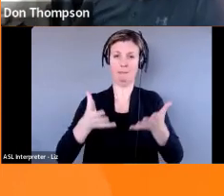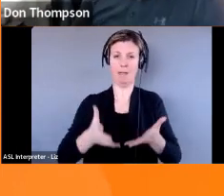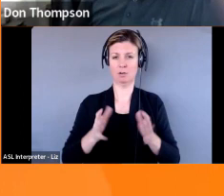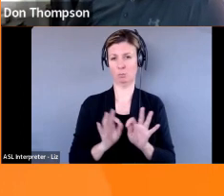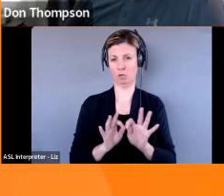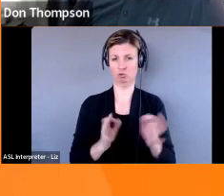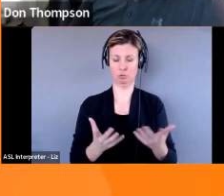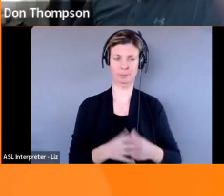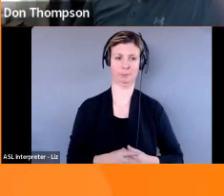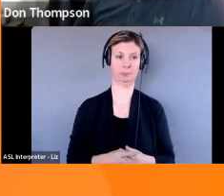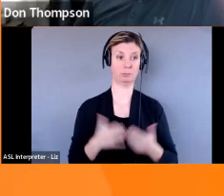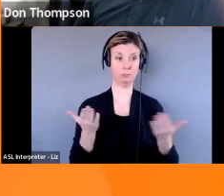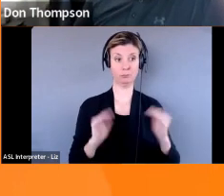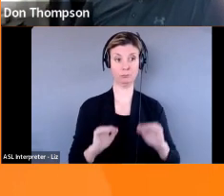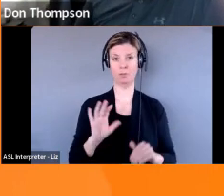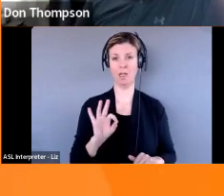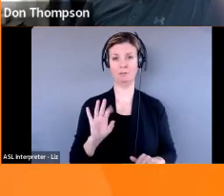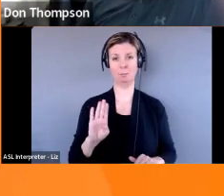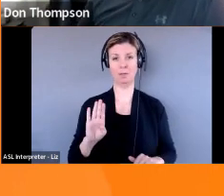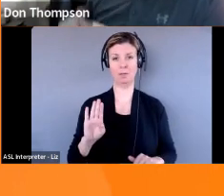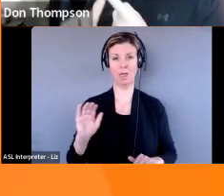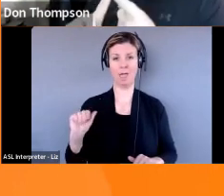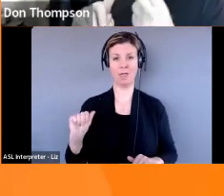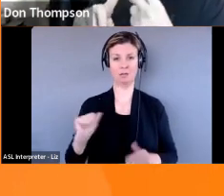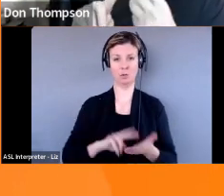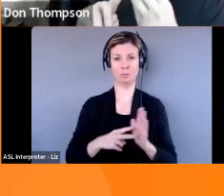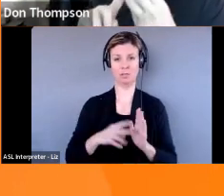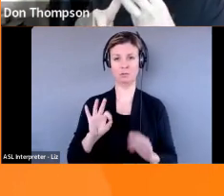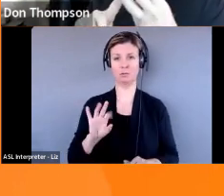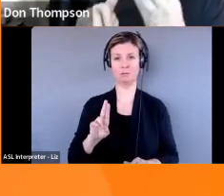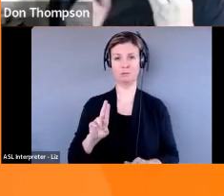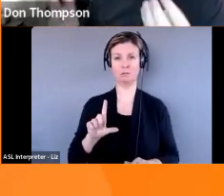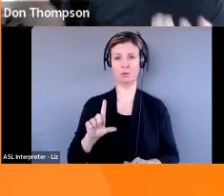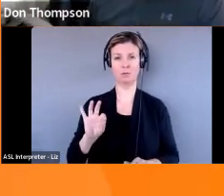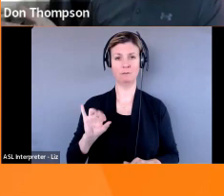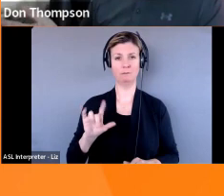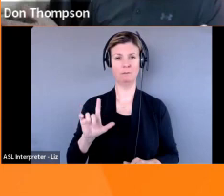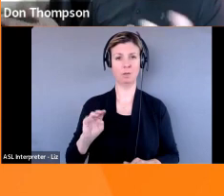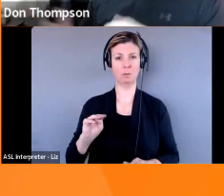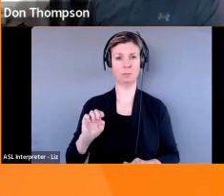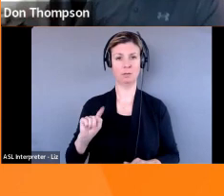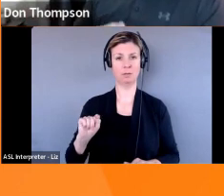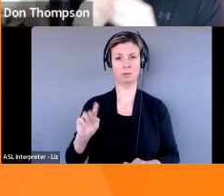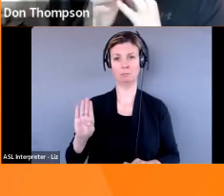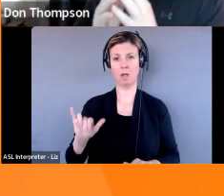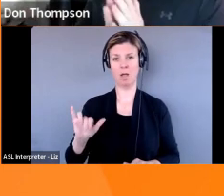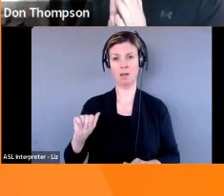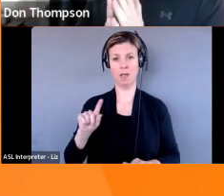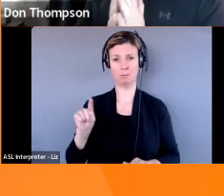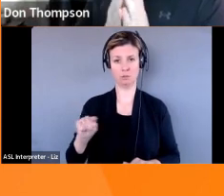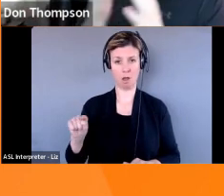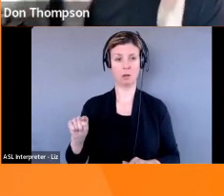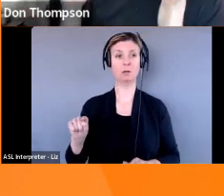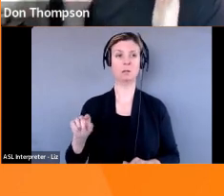FBA fees, the fulfillment by Amazon fees, are charged based upon the X, Y, Z, and mass of your product. So